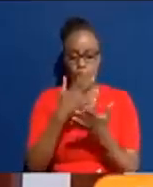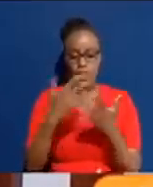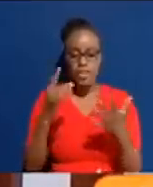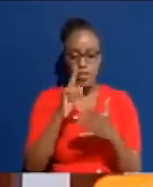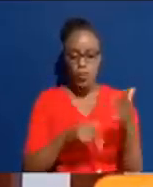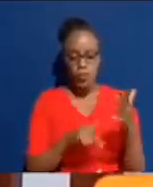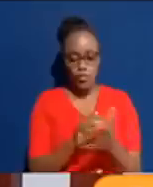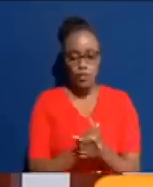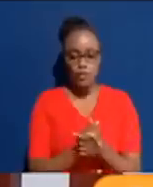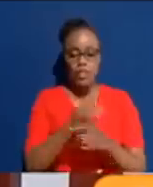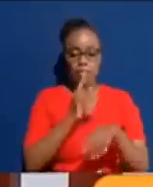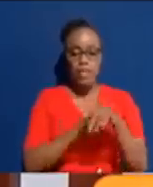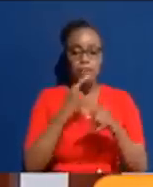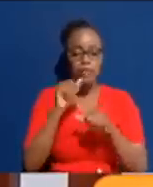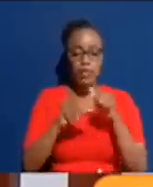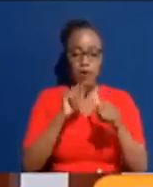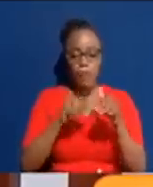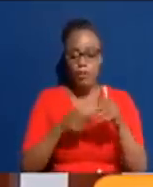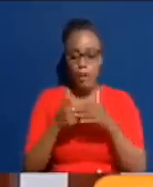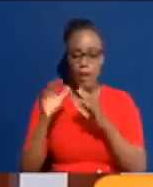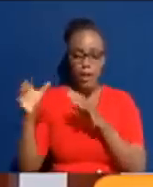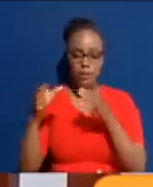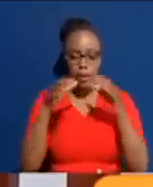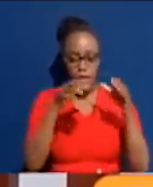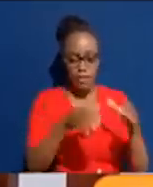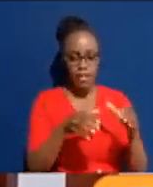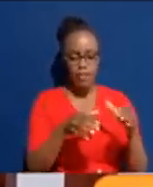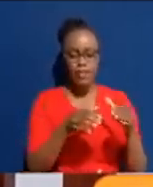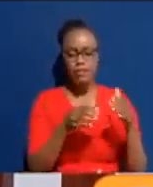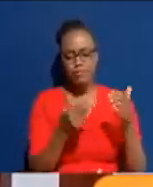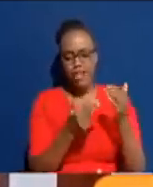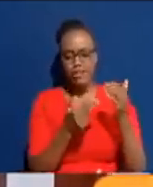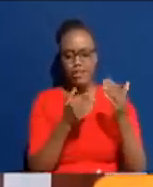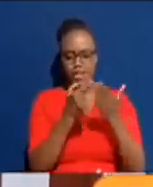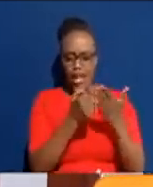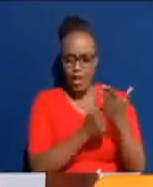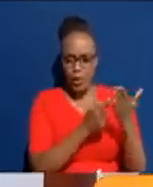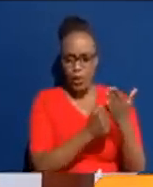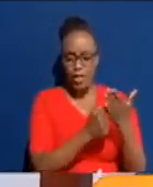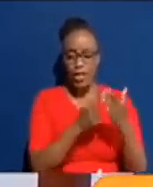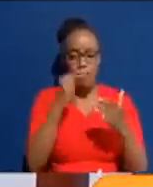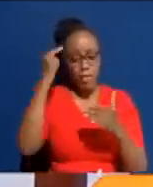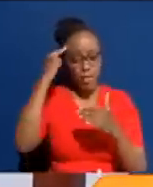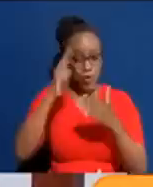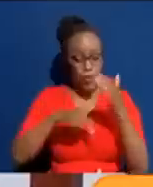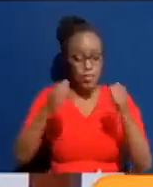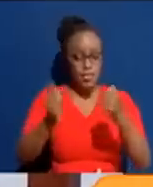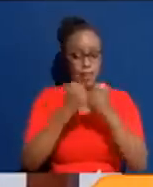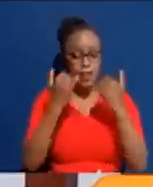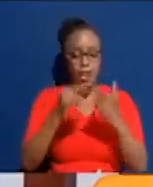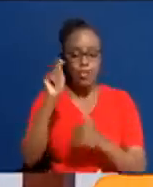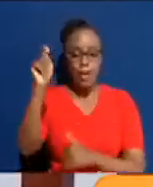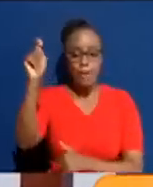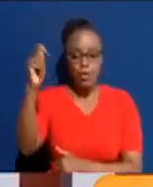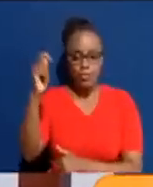here, when you are talking about bipartisanship, what I think is happening is that the president